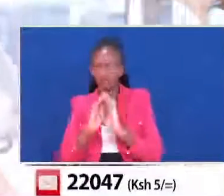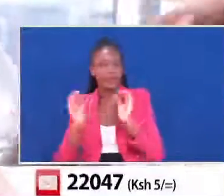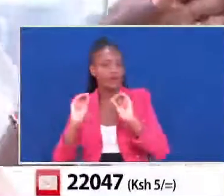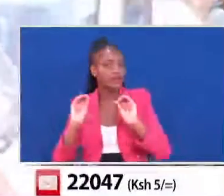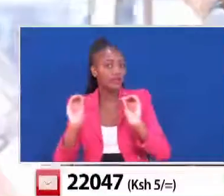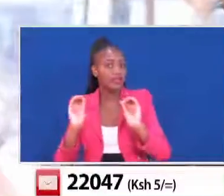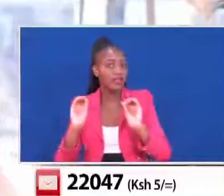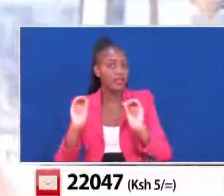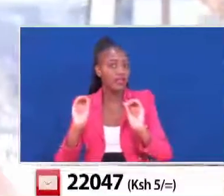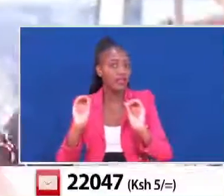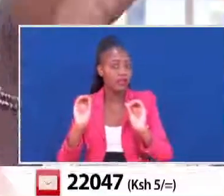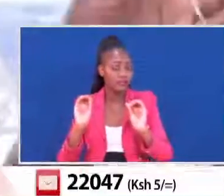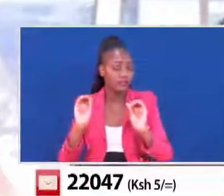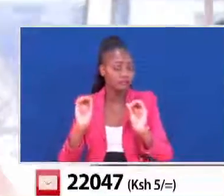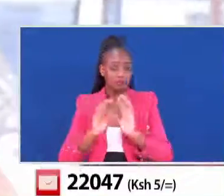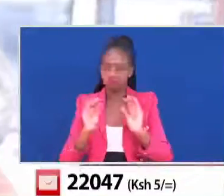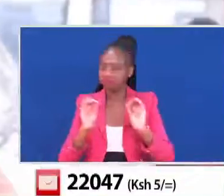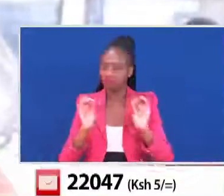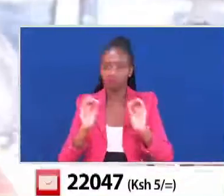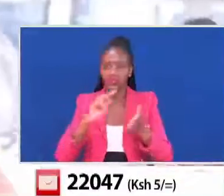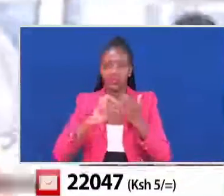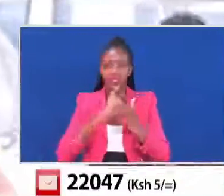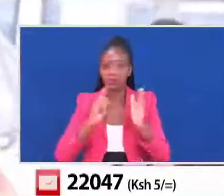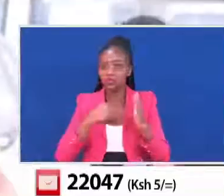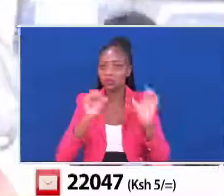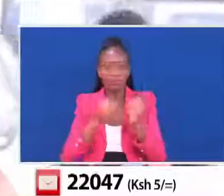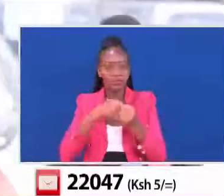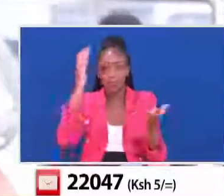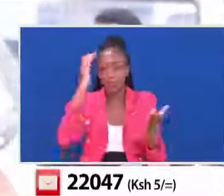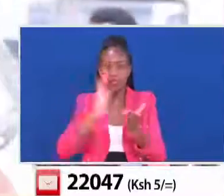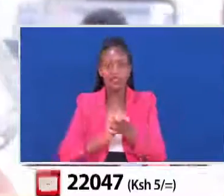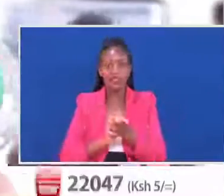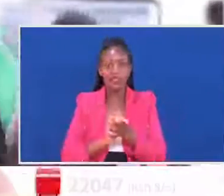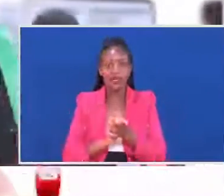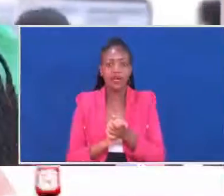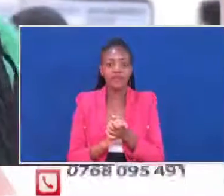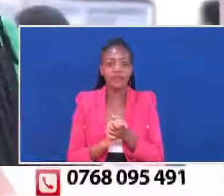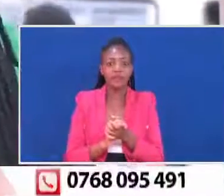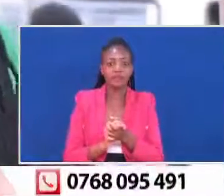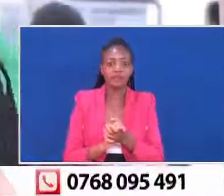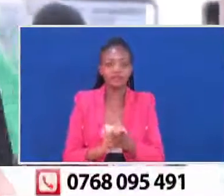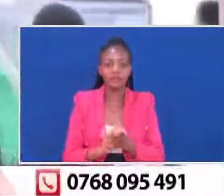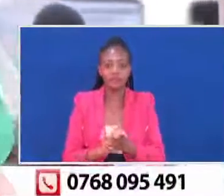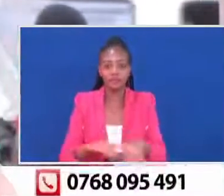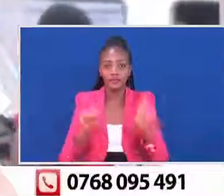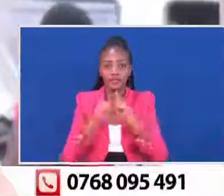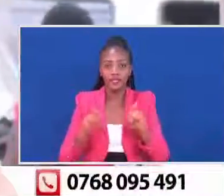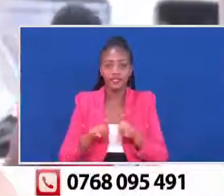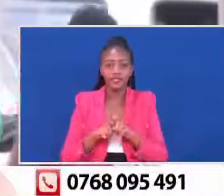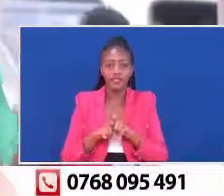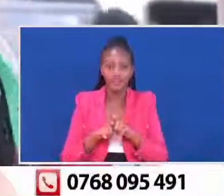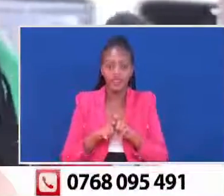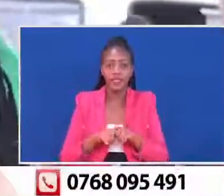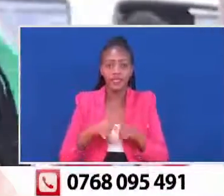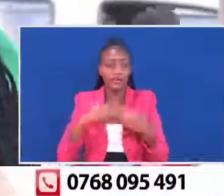fulani wamepatikana kama watu 100 and something. Nairobi hapo wamepima side gani? Hatuchi wamepima side gani? Tunasikia tu